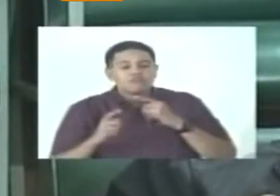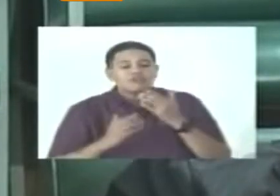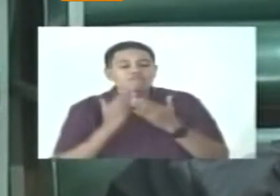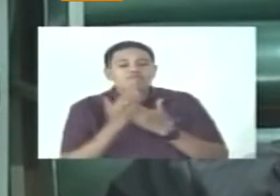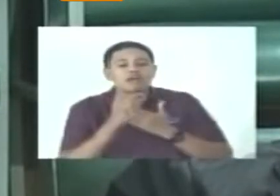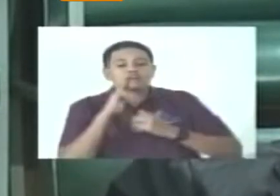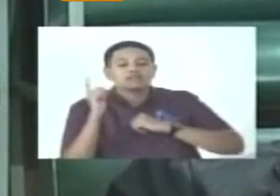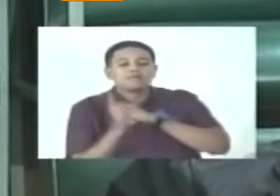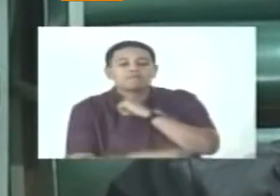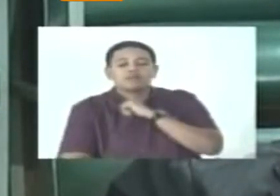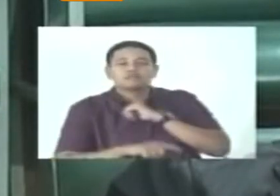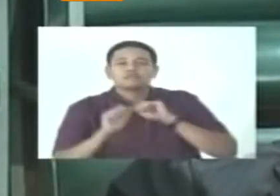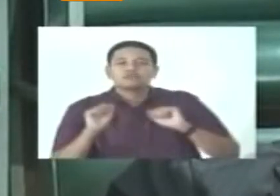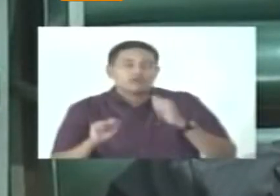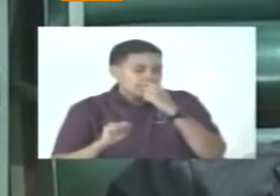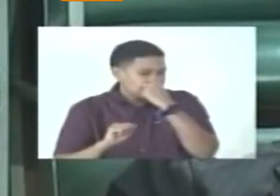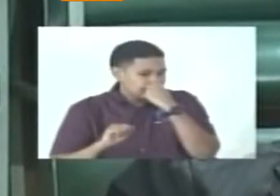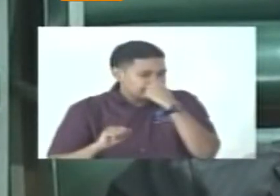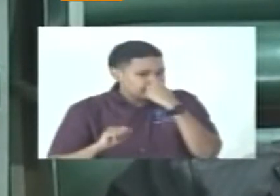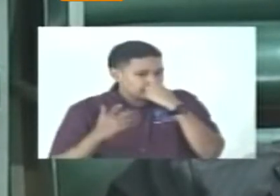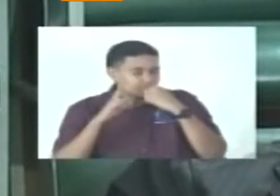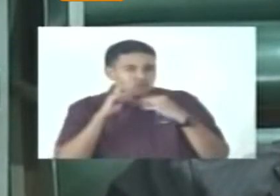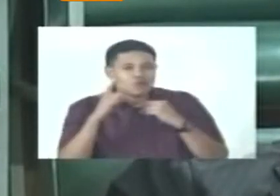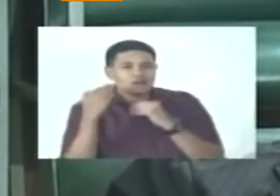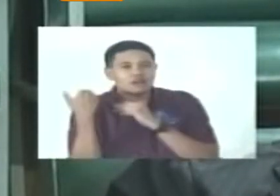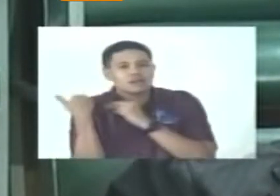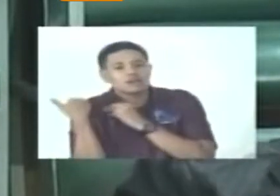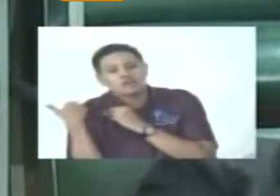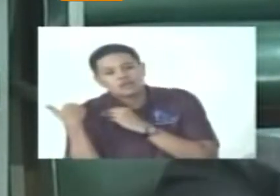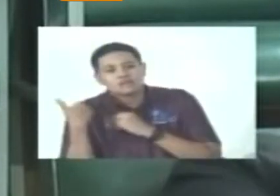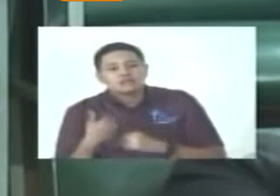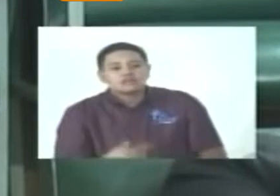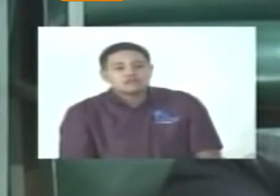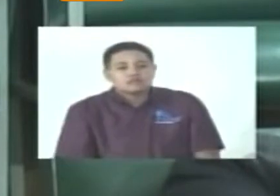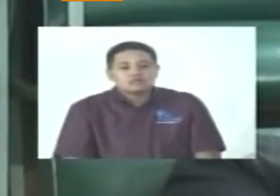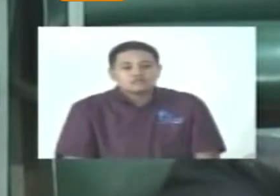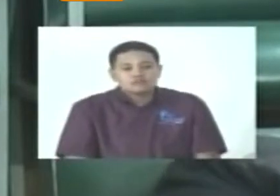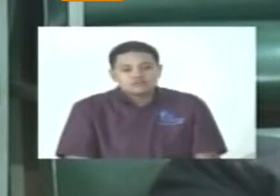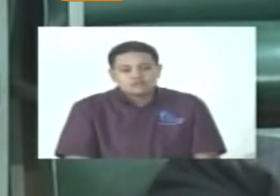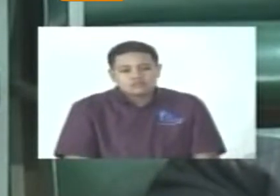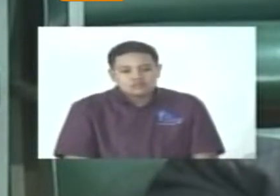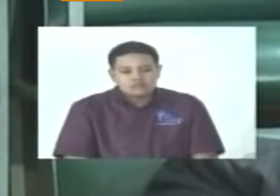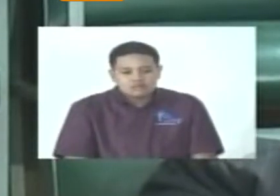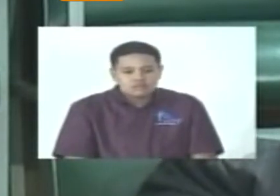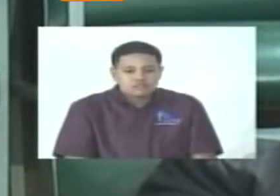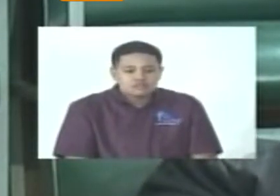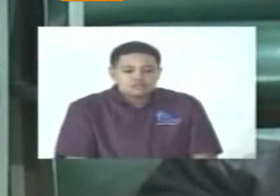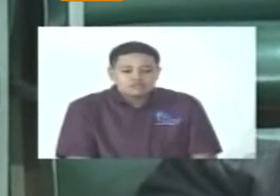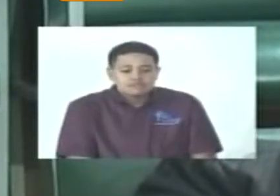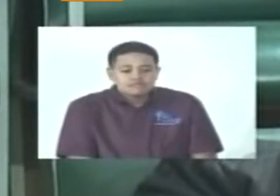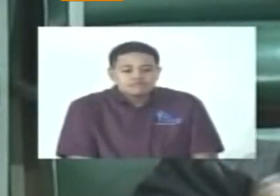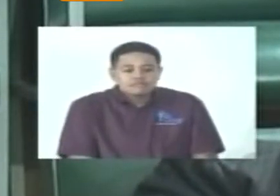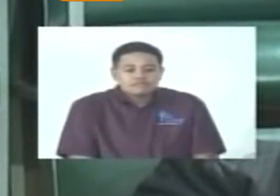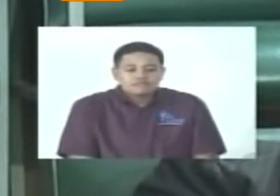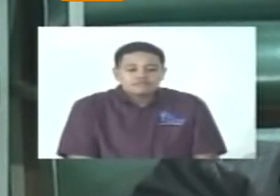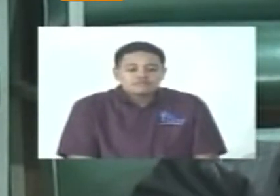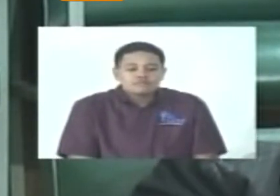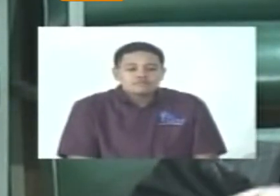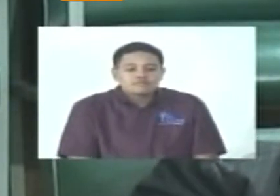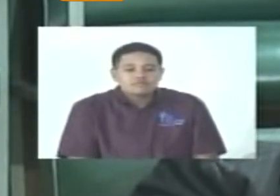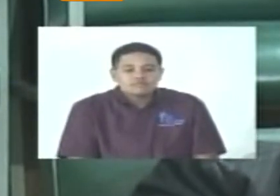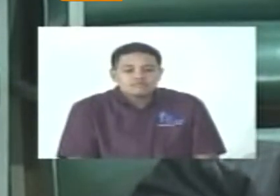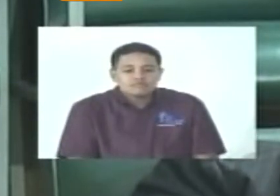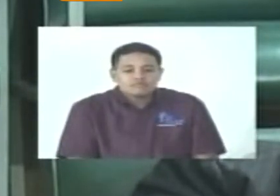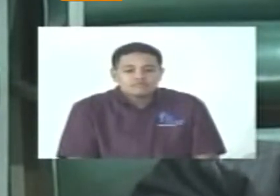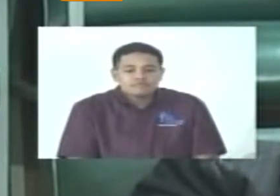penalties can be quite onerous. As we looked at it, we recognized that we were learning a lot